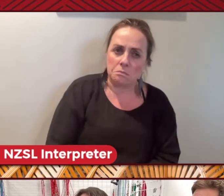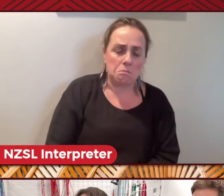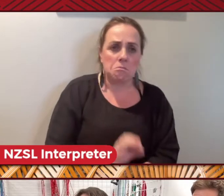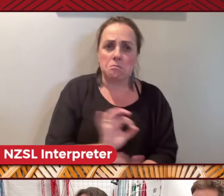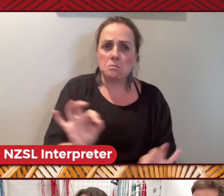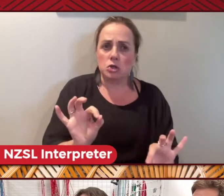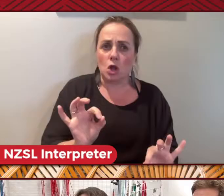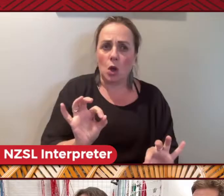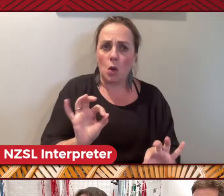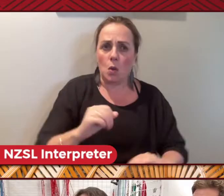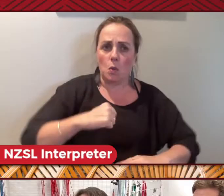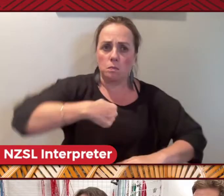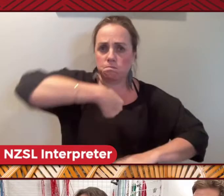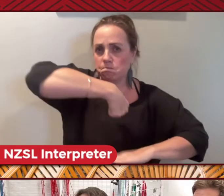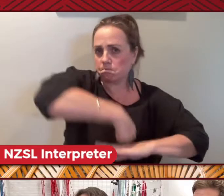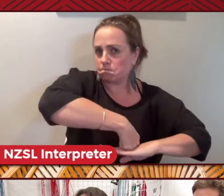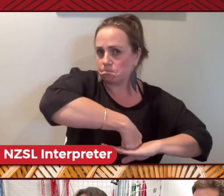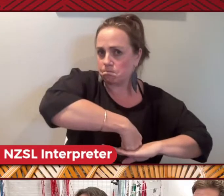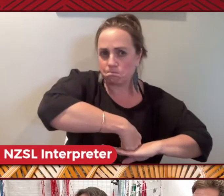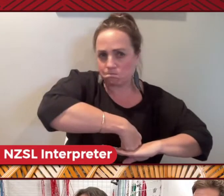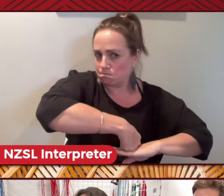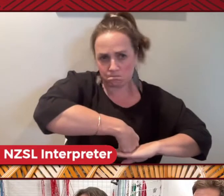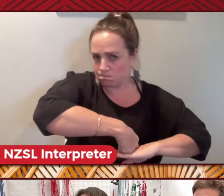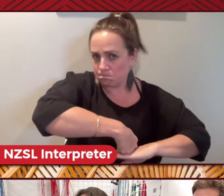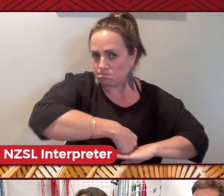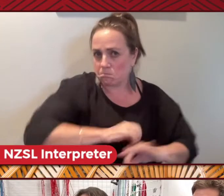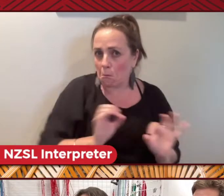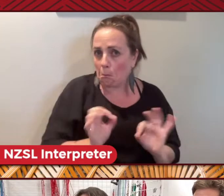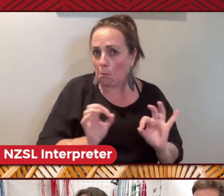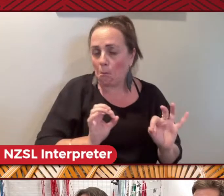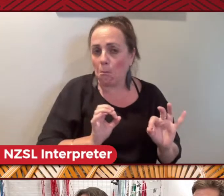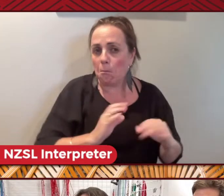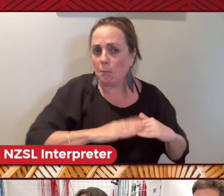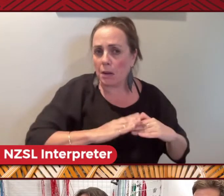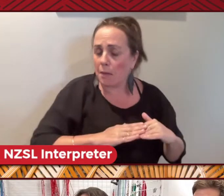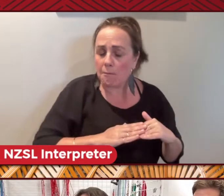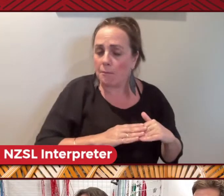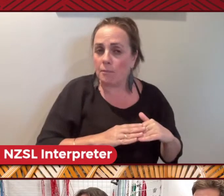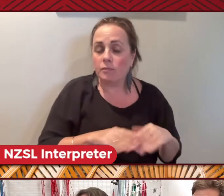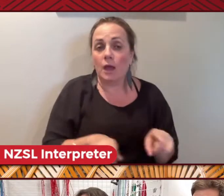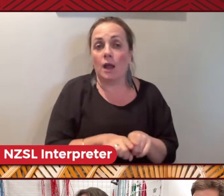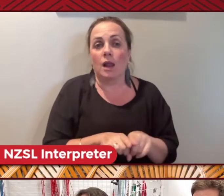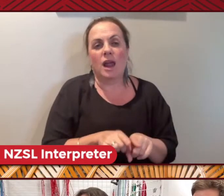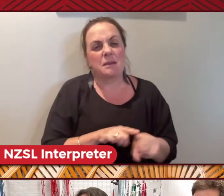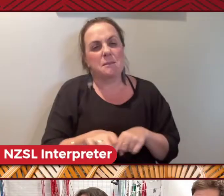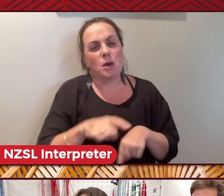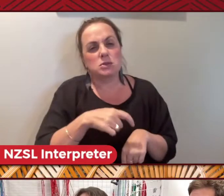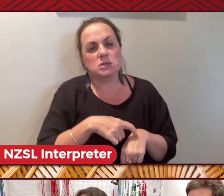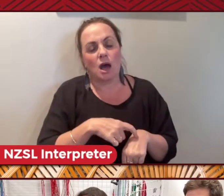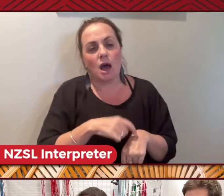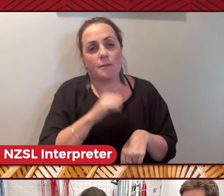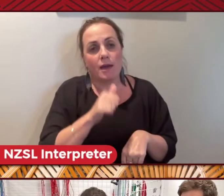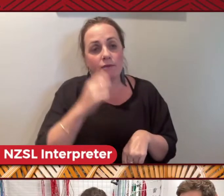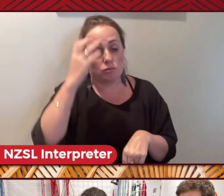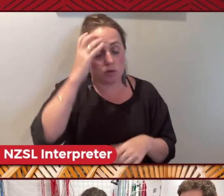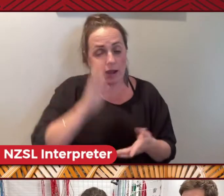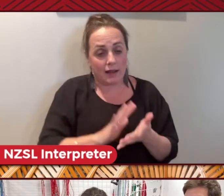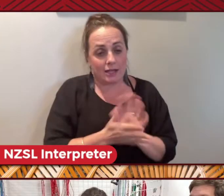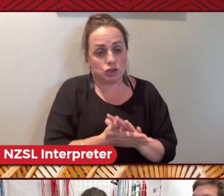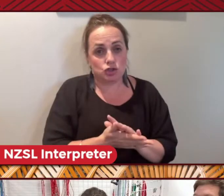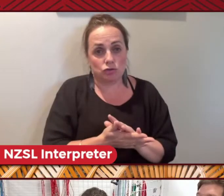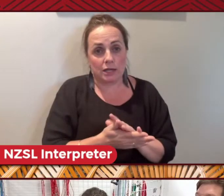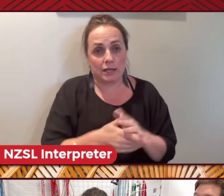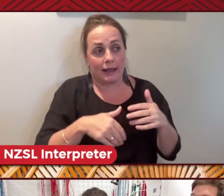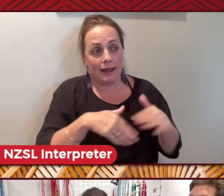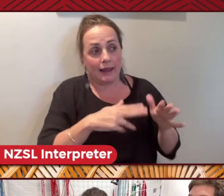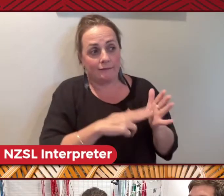is an age specific. Usually, you know, by the time a child, if they've had a brain injury, is coming out of NICU at,